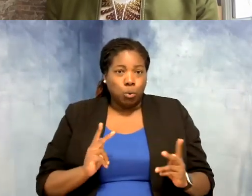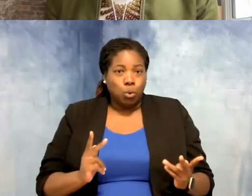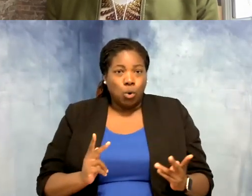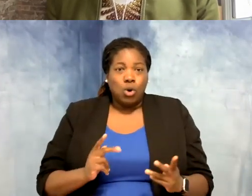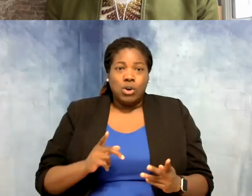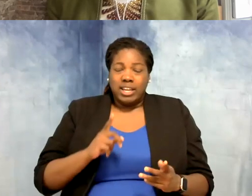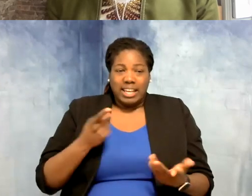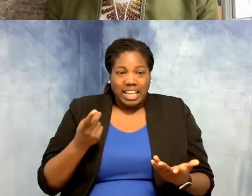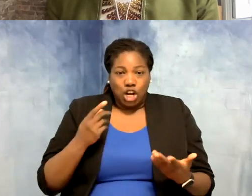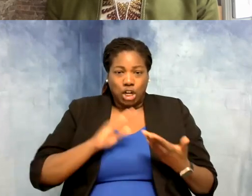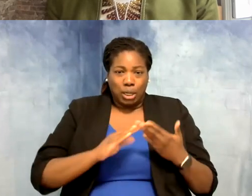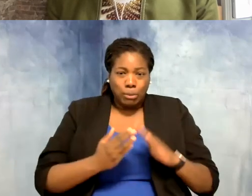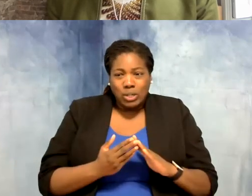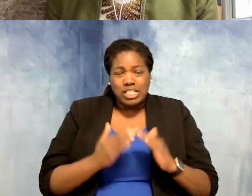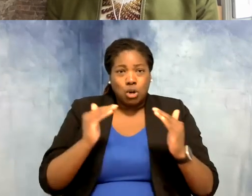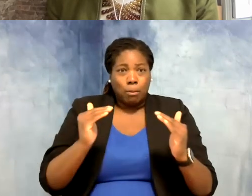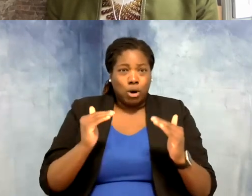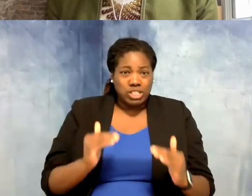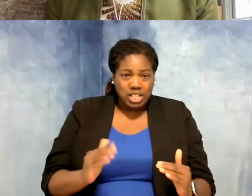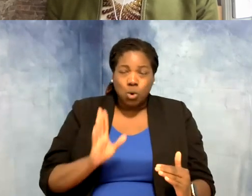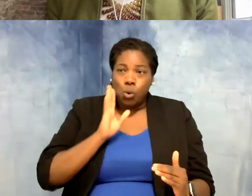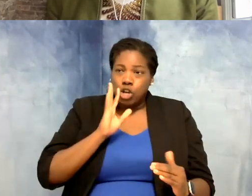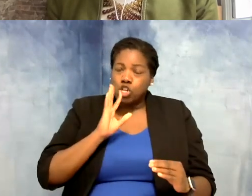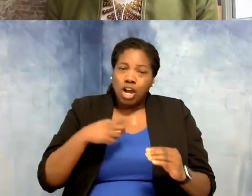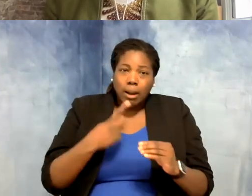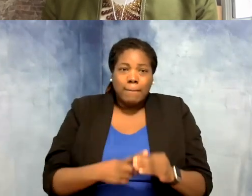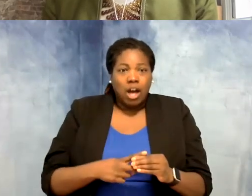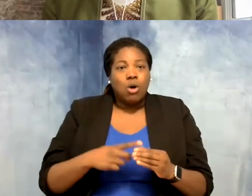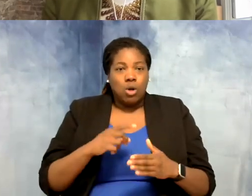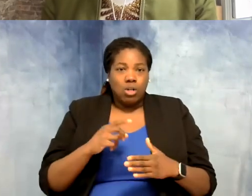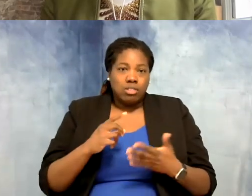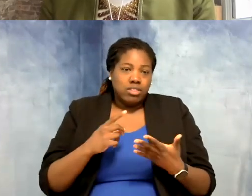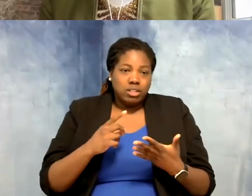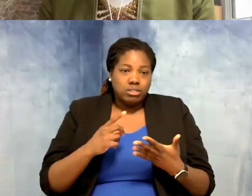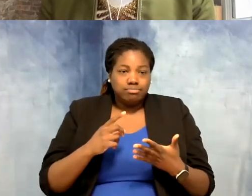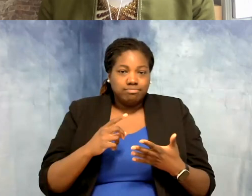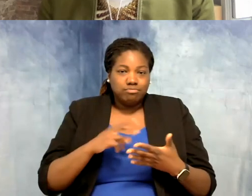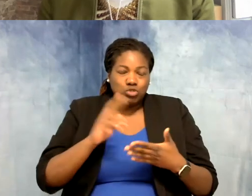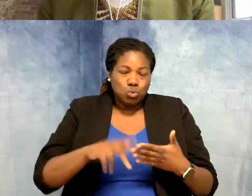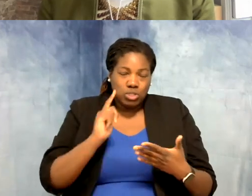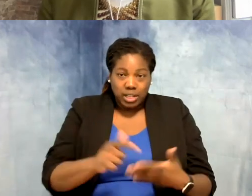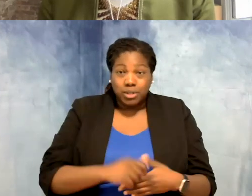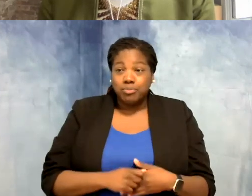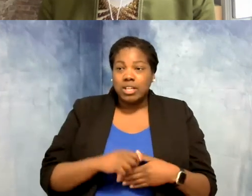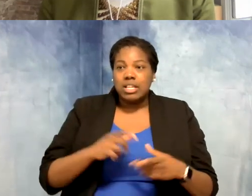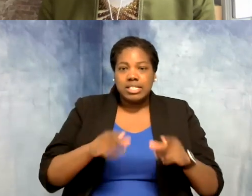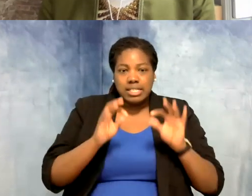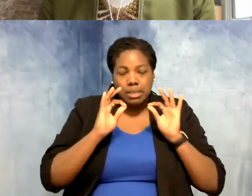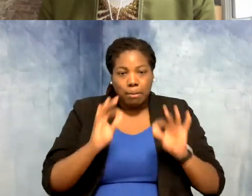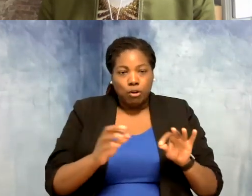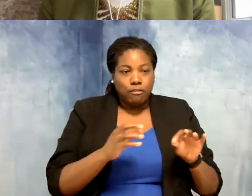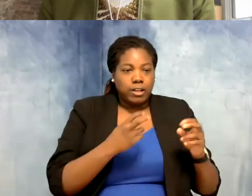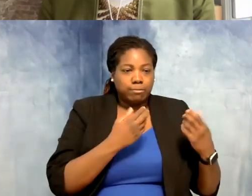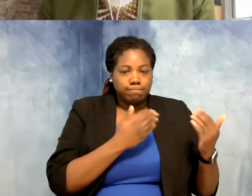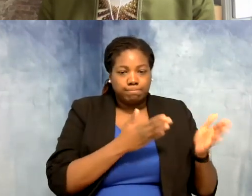in marginalized communities. And I know we're going to talk about the devastating consequences a little bit later. It's a perfect segue. And actually, this is where I want to